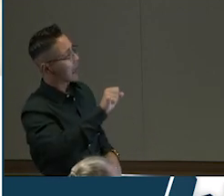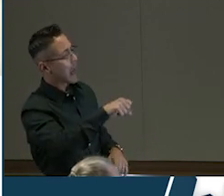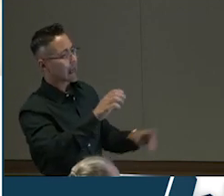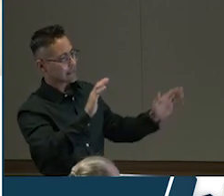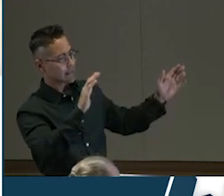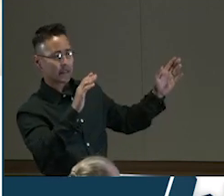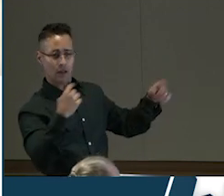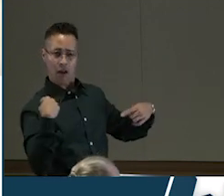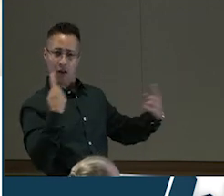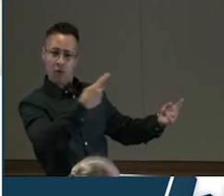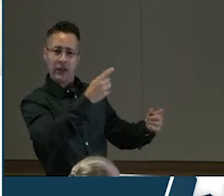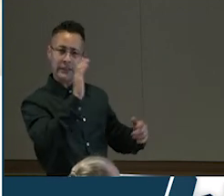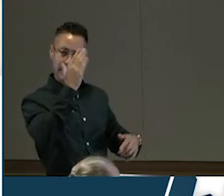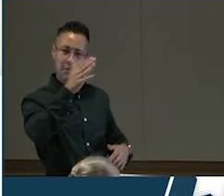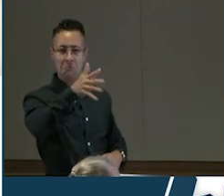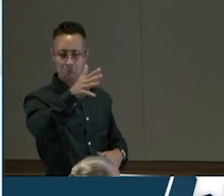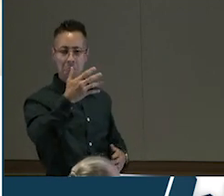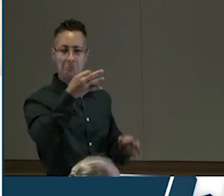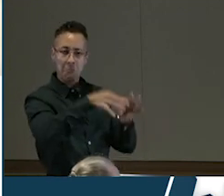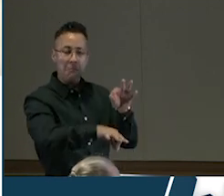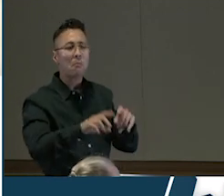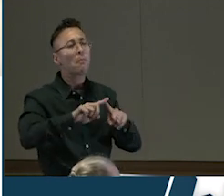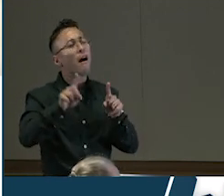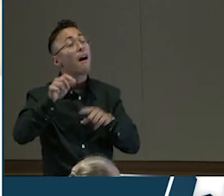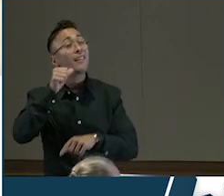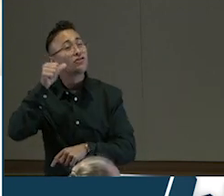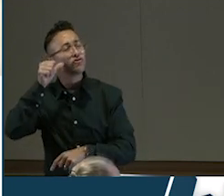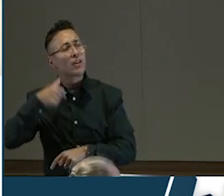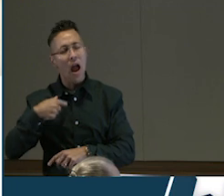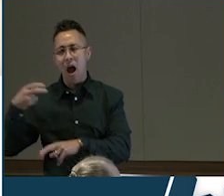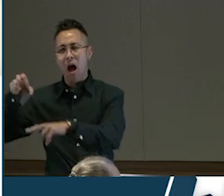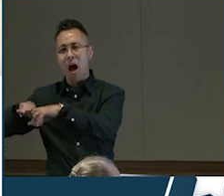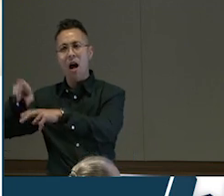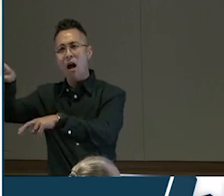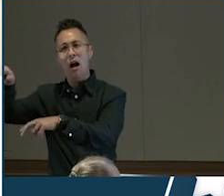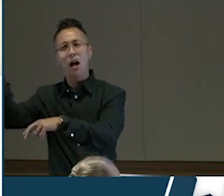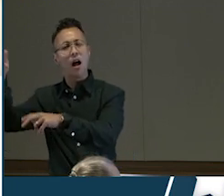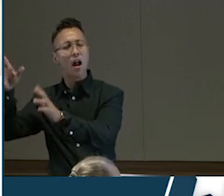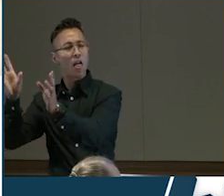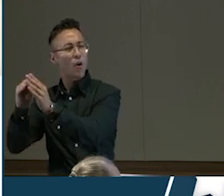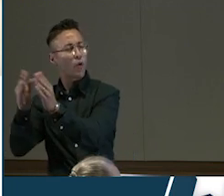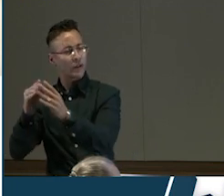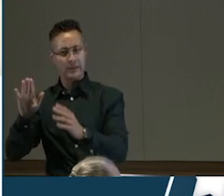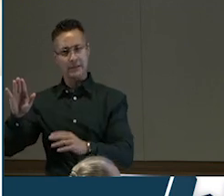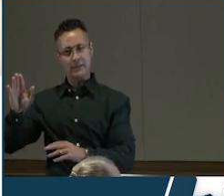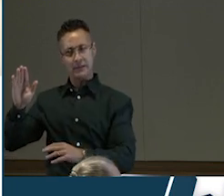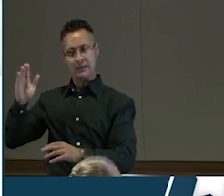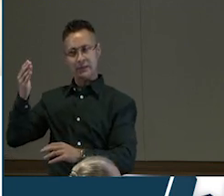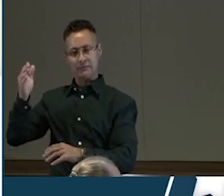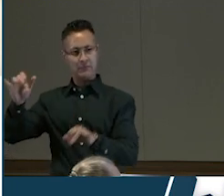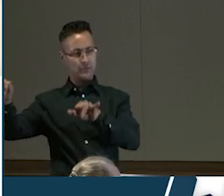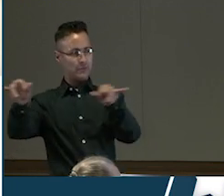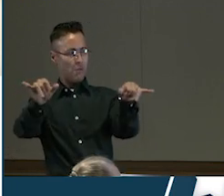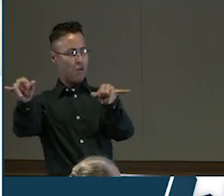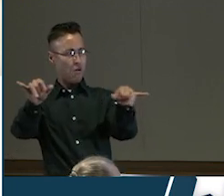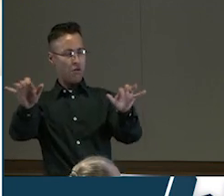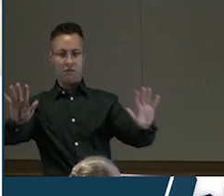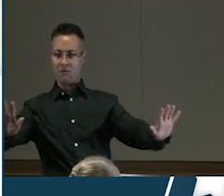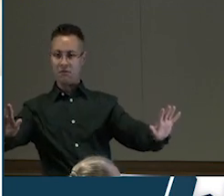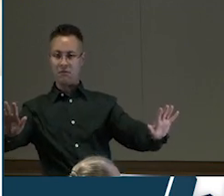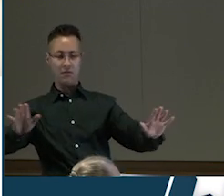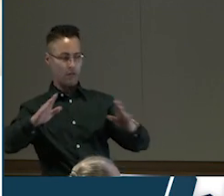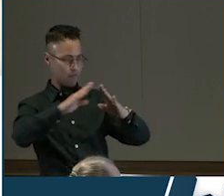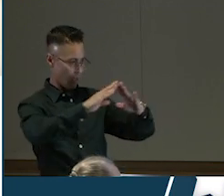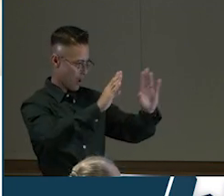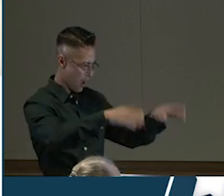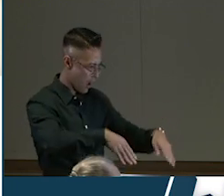you've covered so far, but yesterday I sat in one or two similar, and it's very still. I'm like, okay, house. Okay, then I